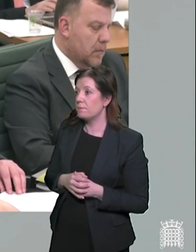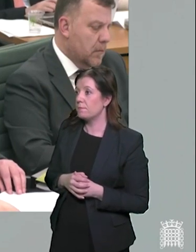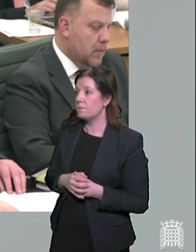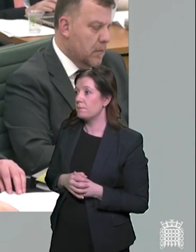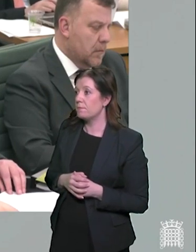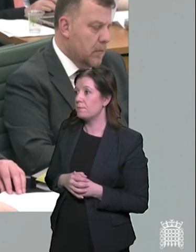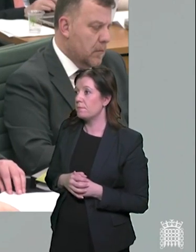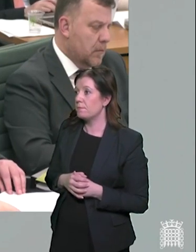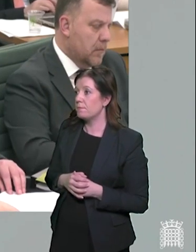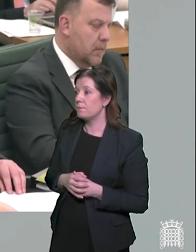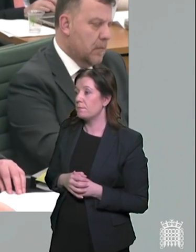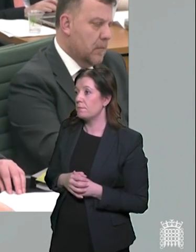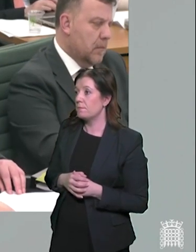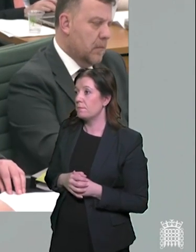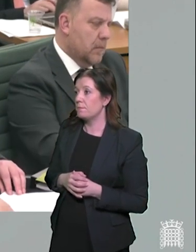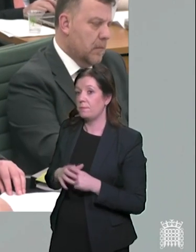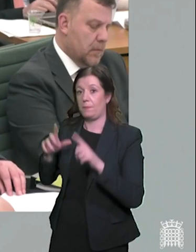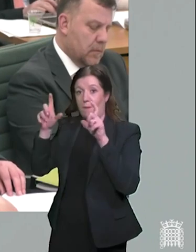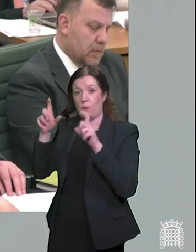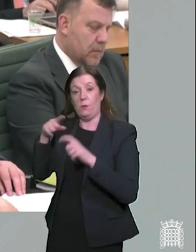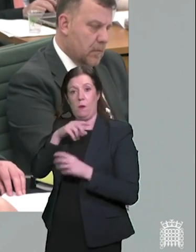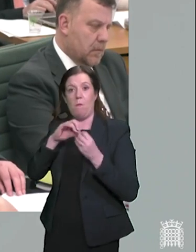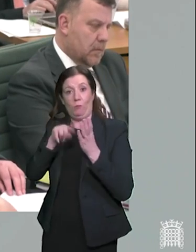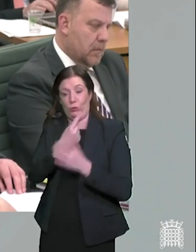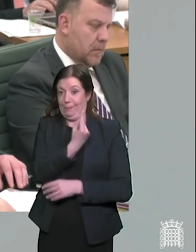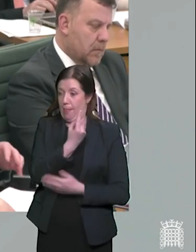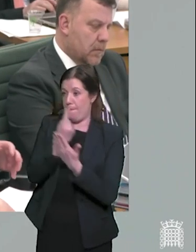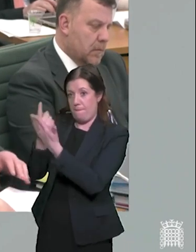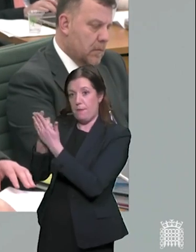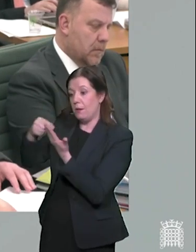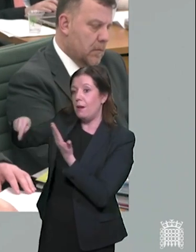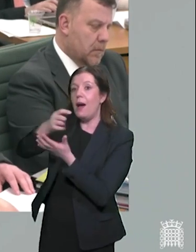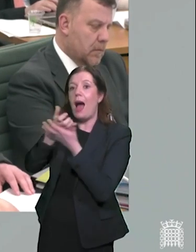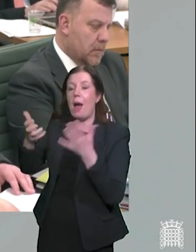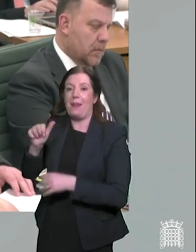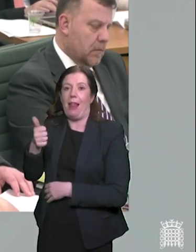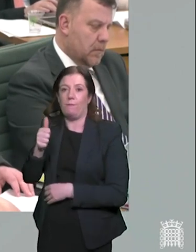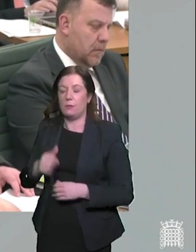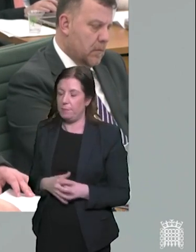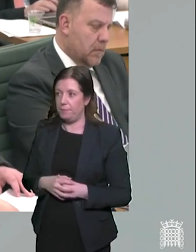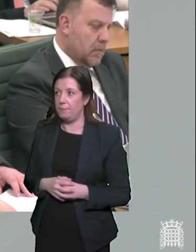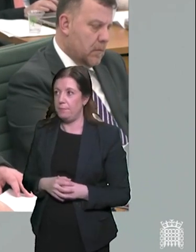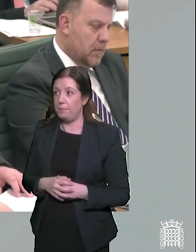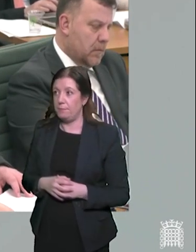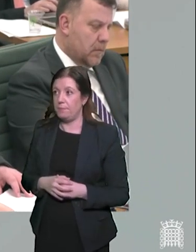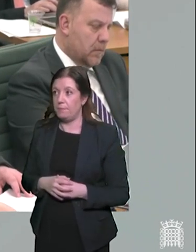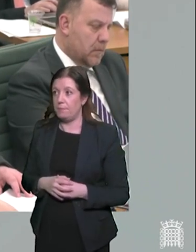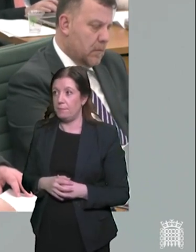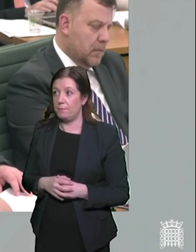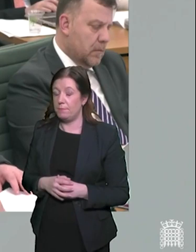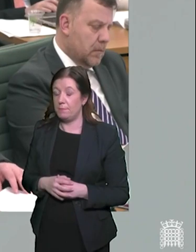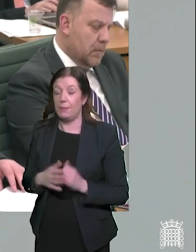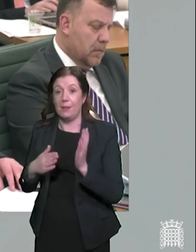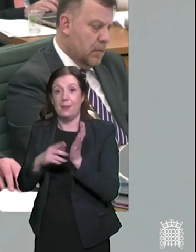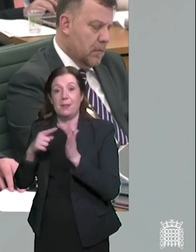least other people, 11 other people in attendance in the unpixelated picture. The Metropolitan